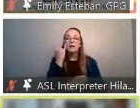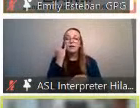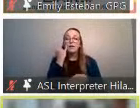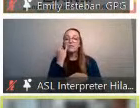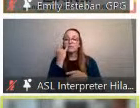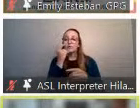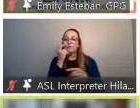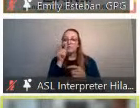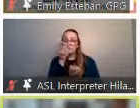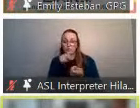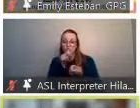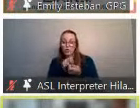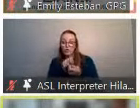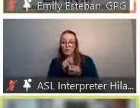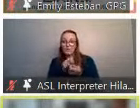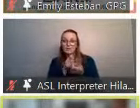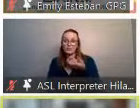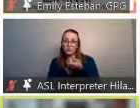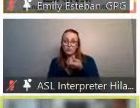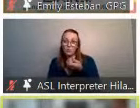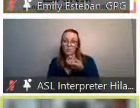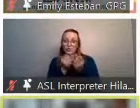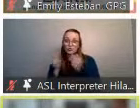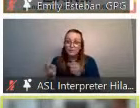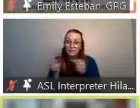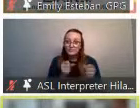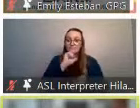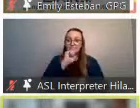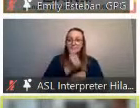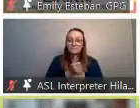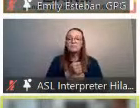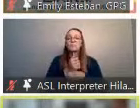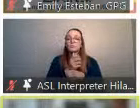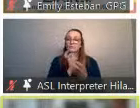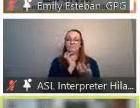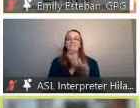were employed to meet program and setting specific needs.